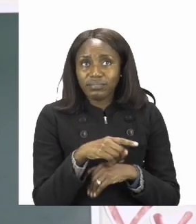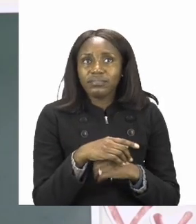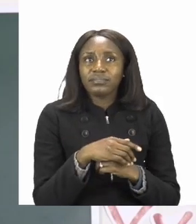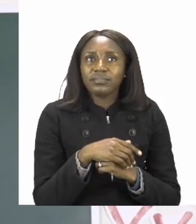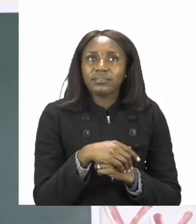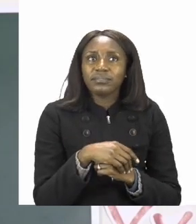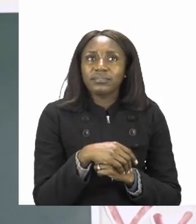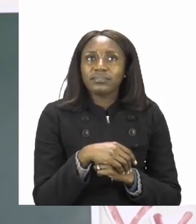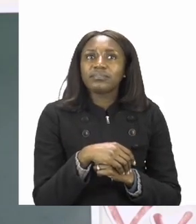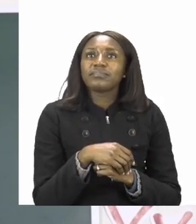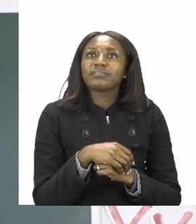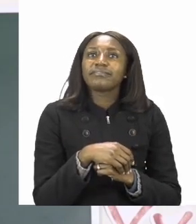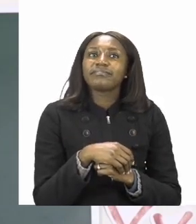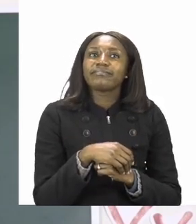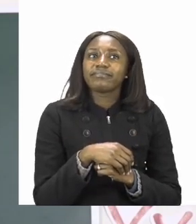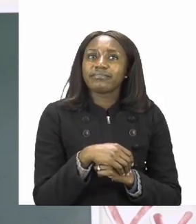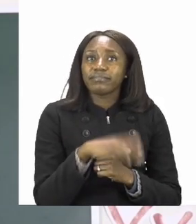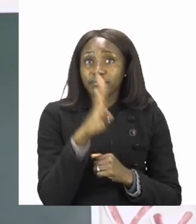This is a